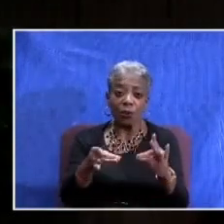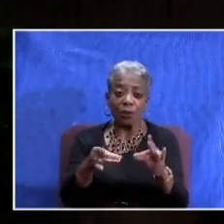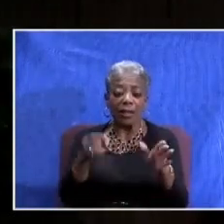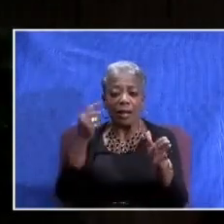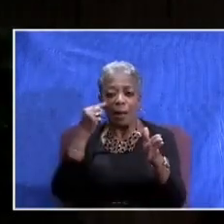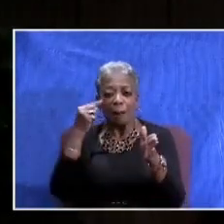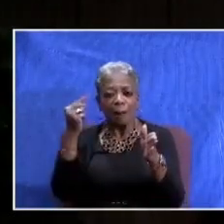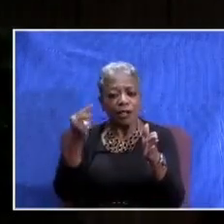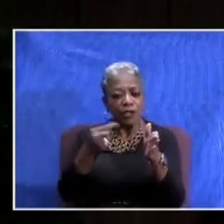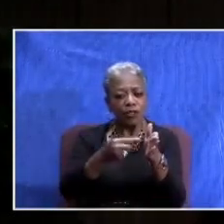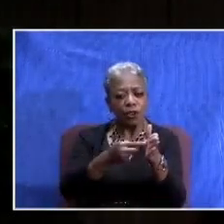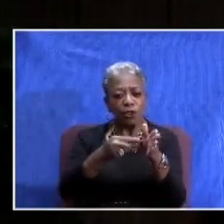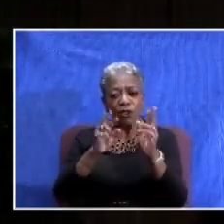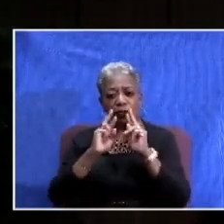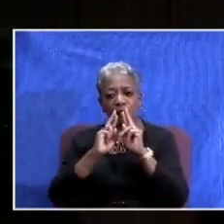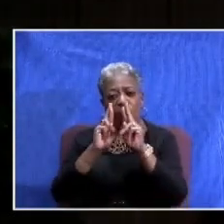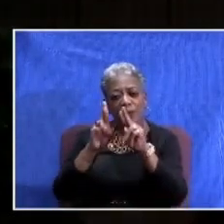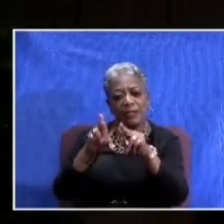the response.